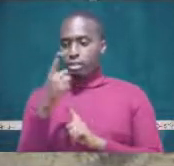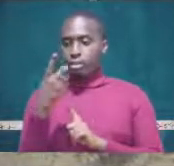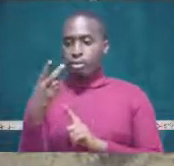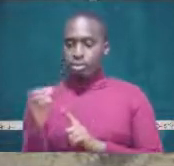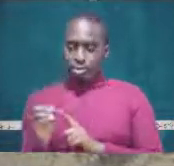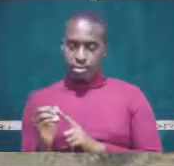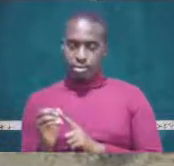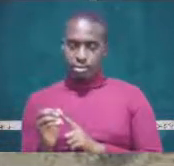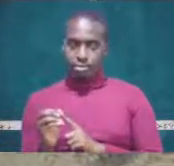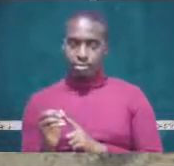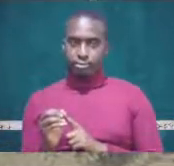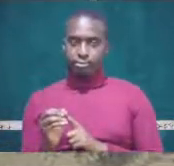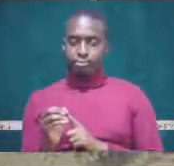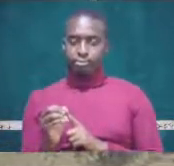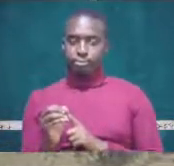plus